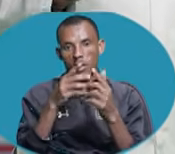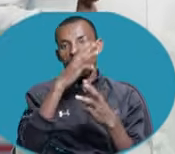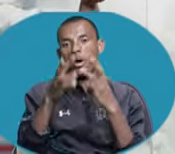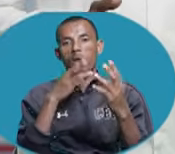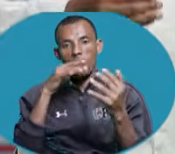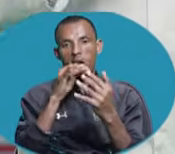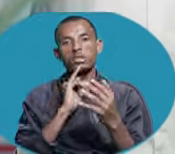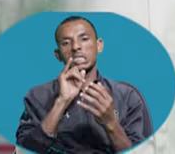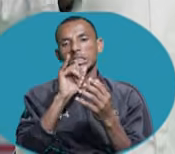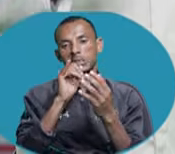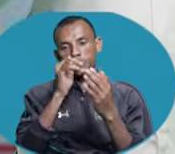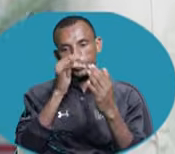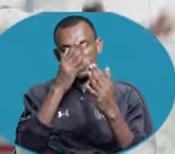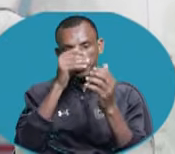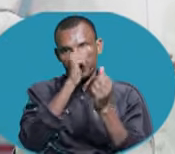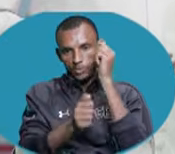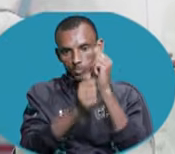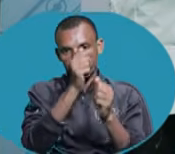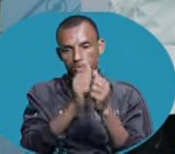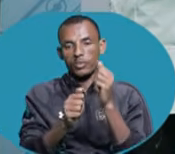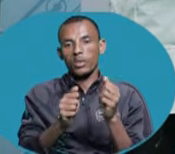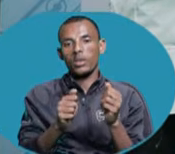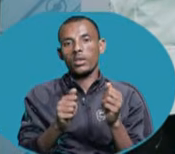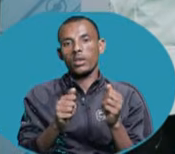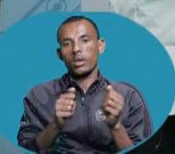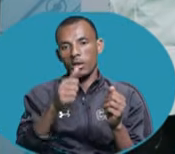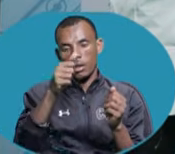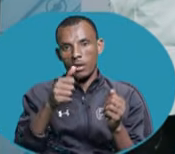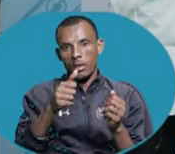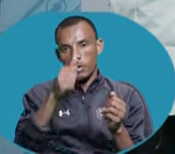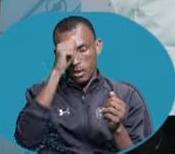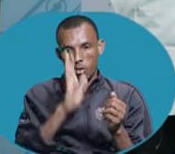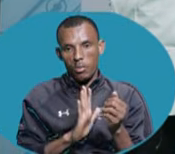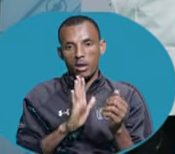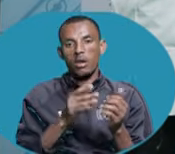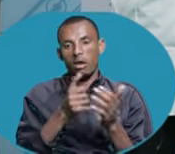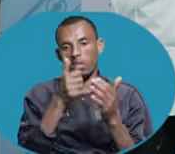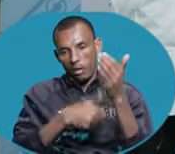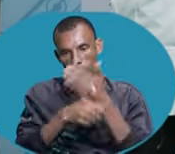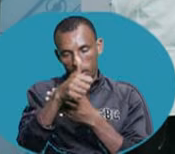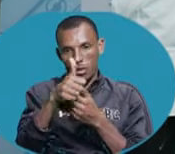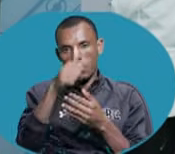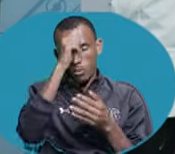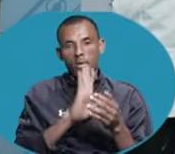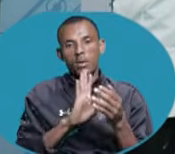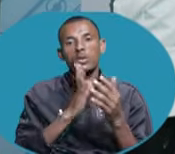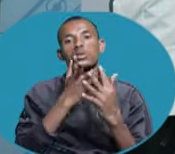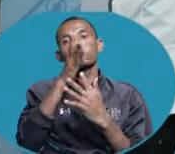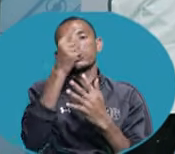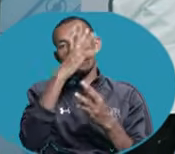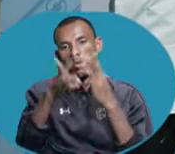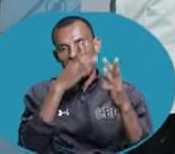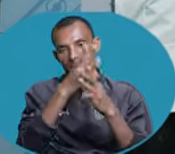destructive war in the history of mankind. It affected humanity throughout the world.